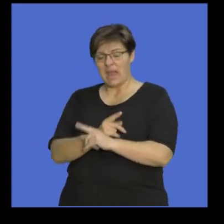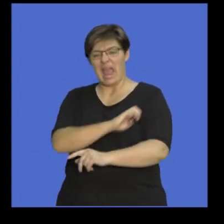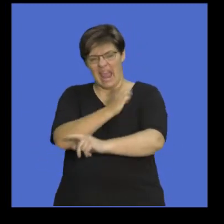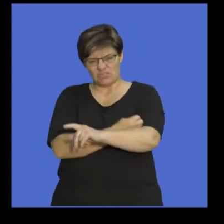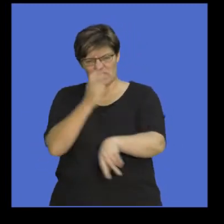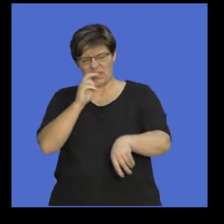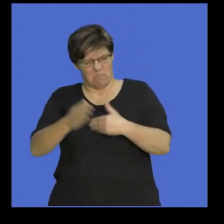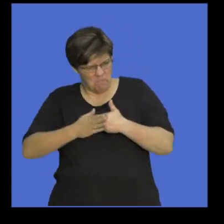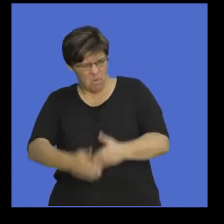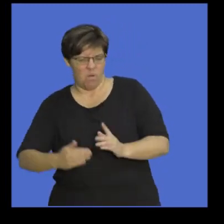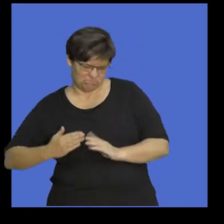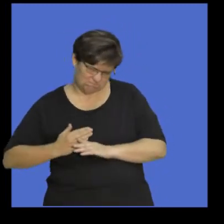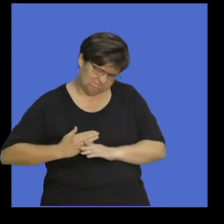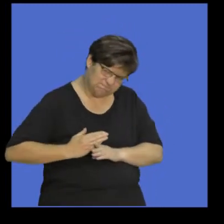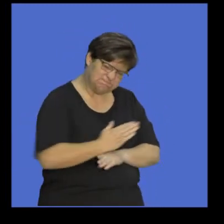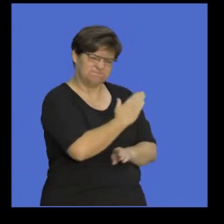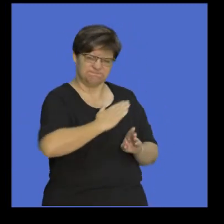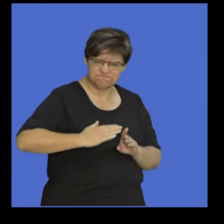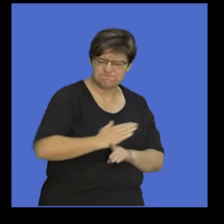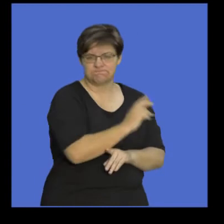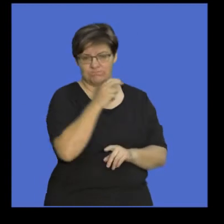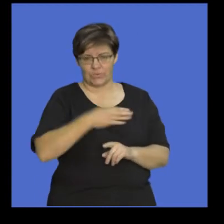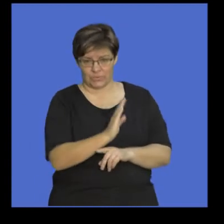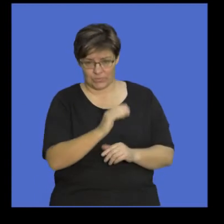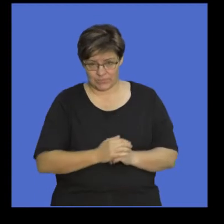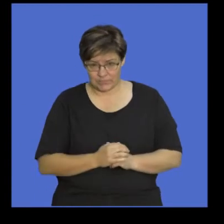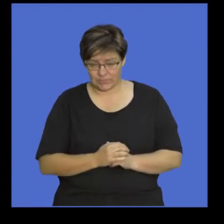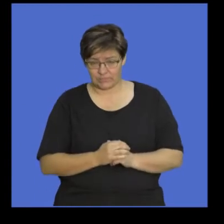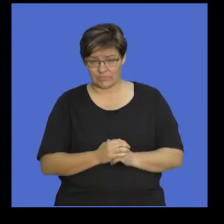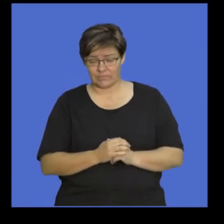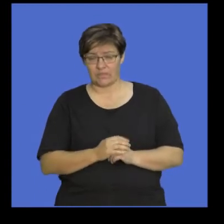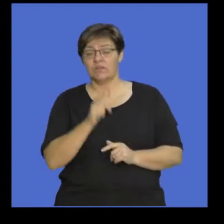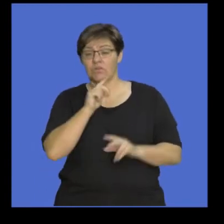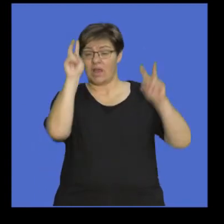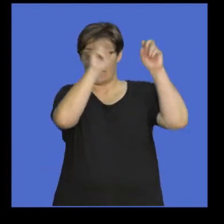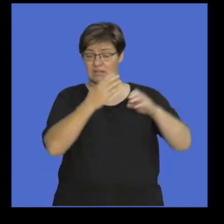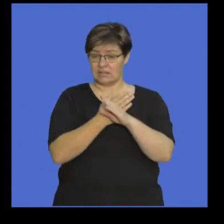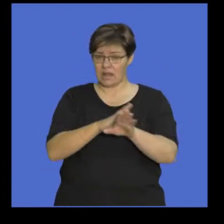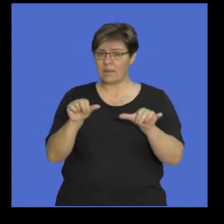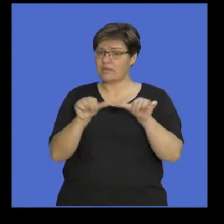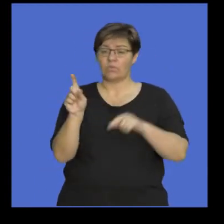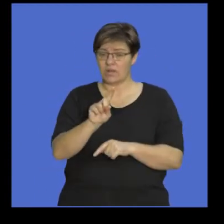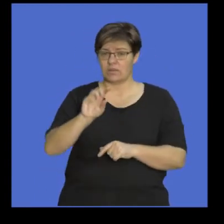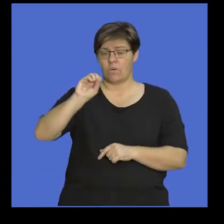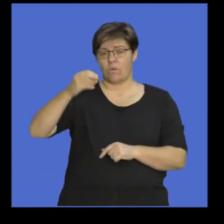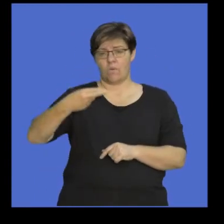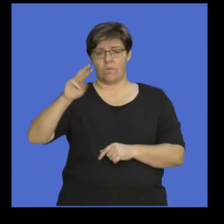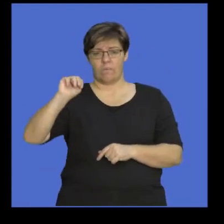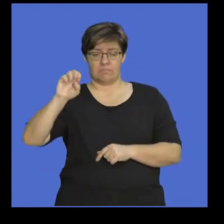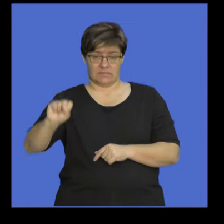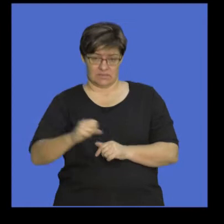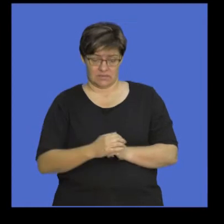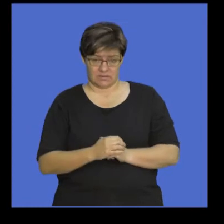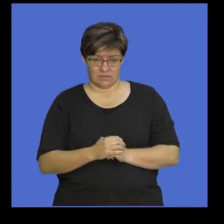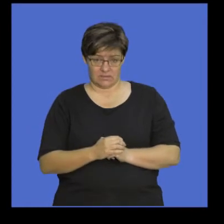energy conversion, you know, by that particular device. All right, okay? So electrical resistance is measured in ohms. So